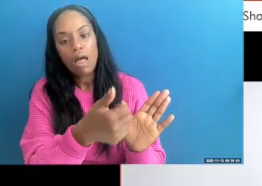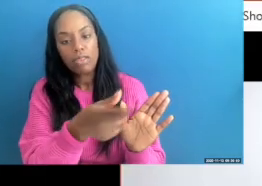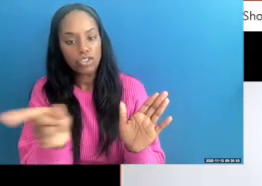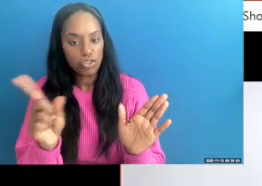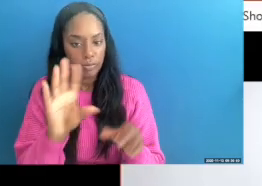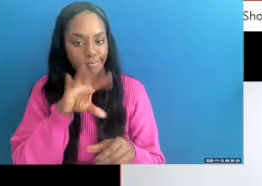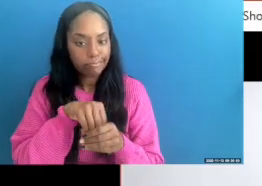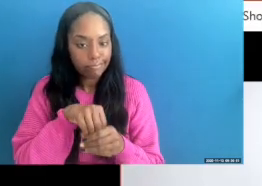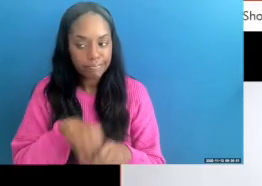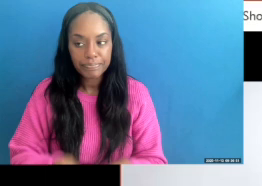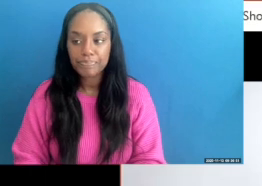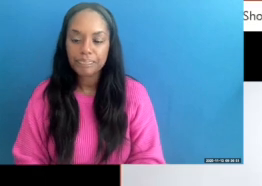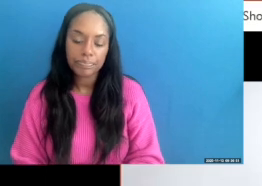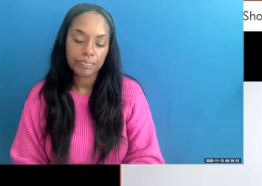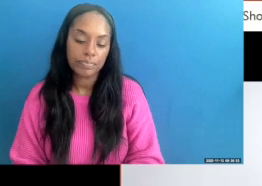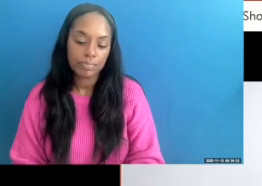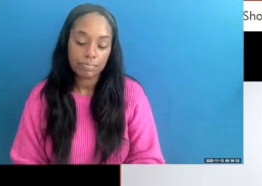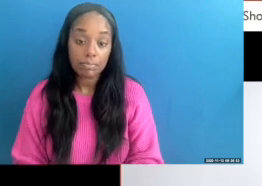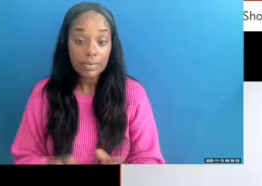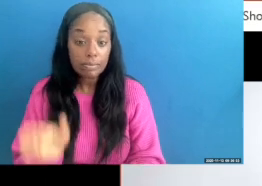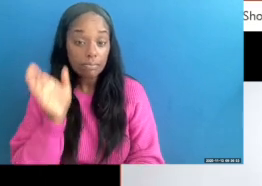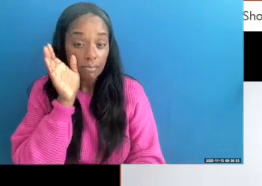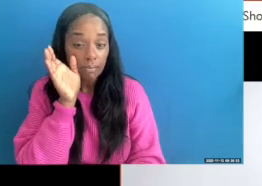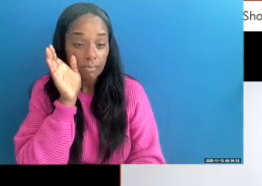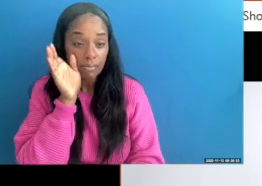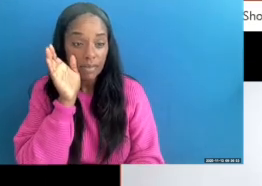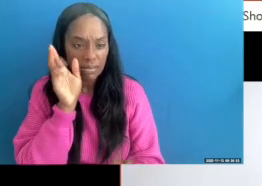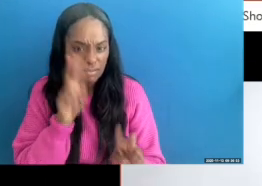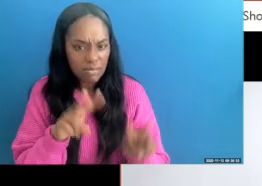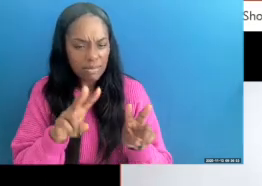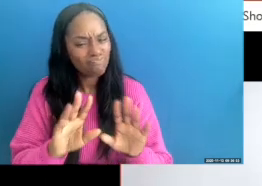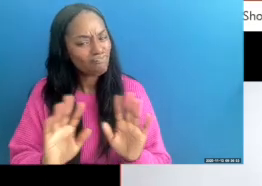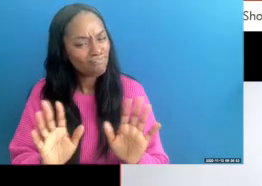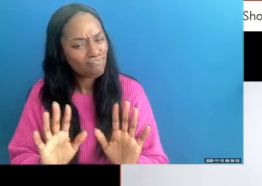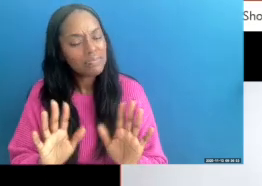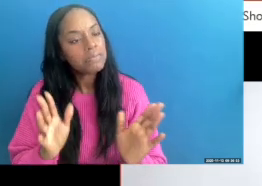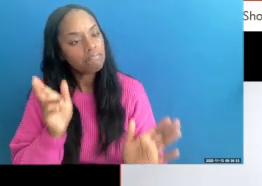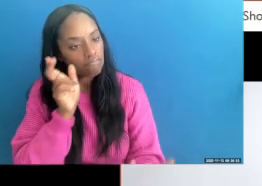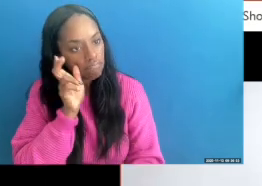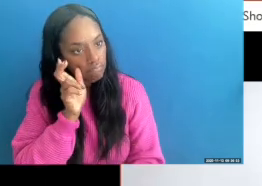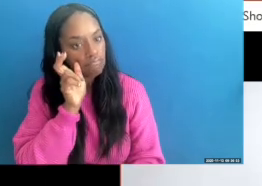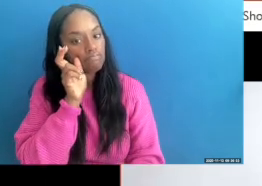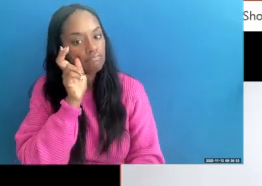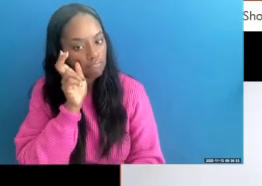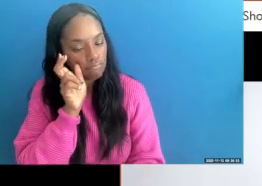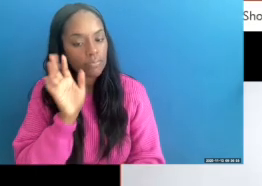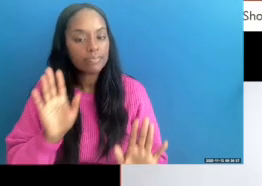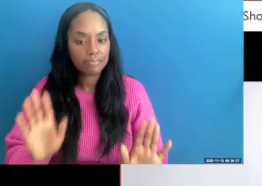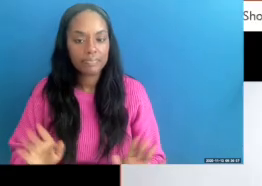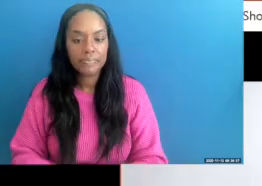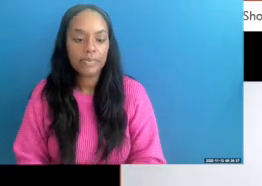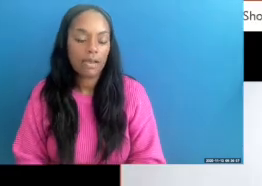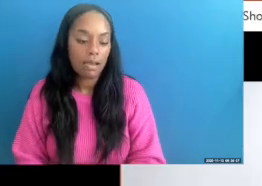conversation as well. Please listen without judgment or jumping to conclusions. And please consider that